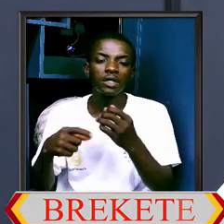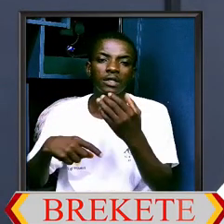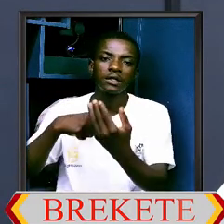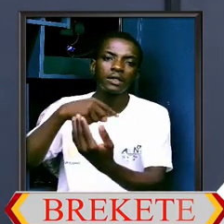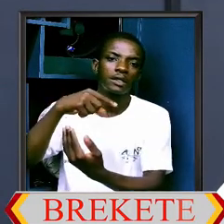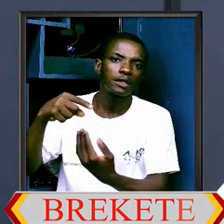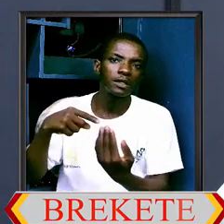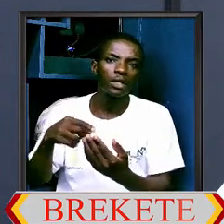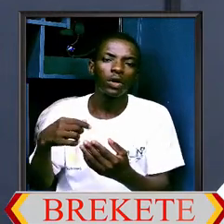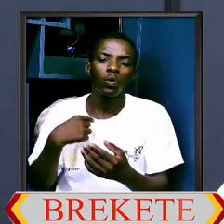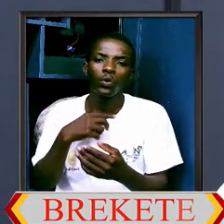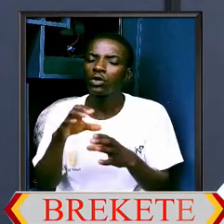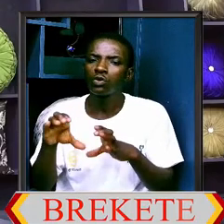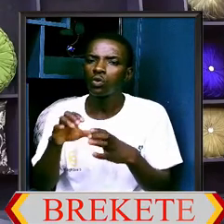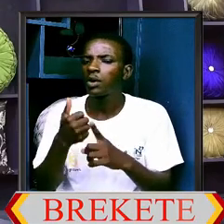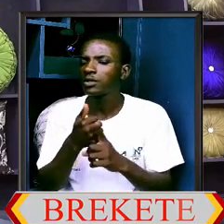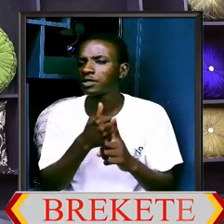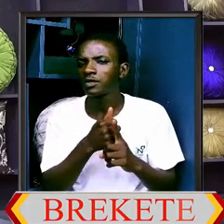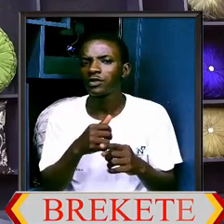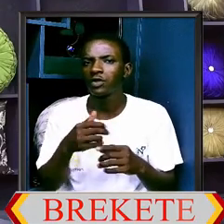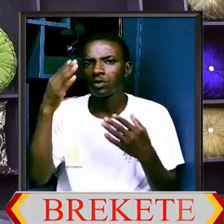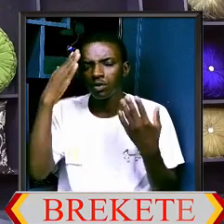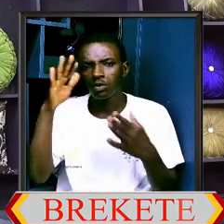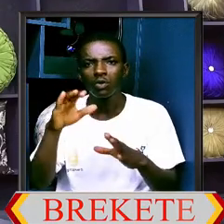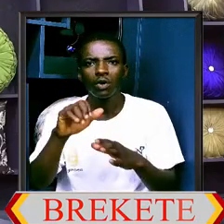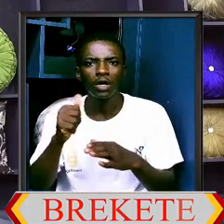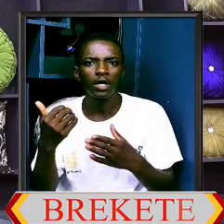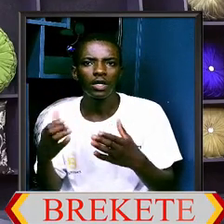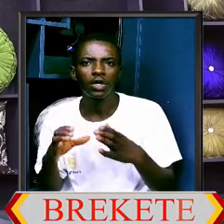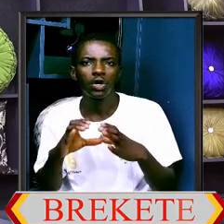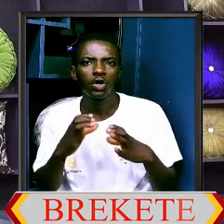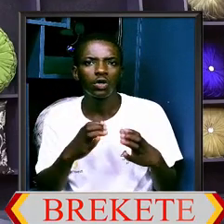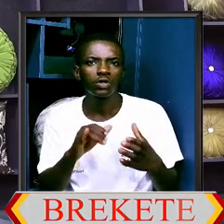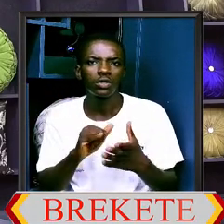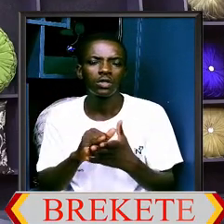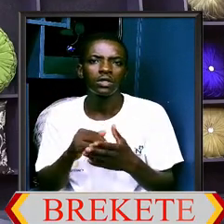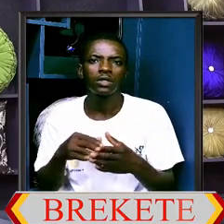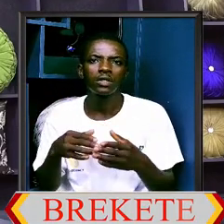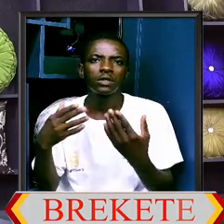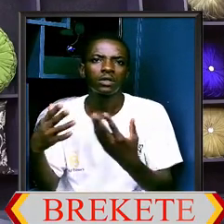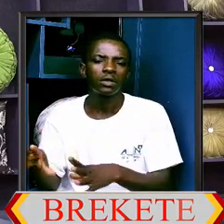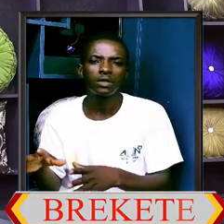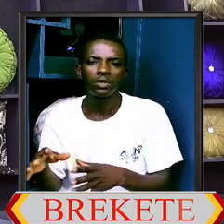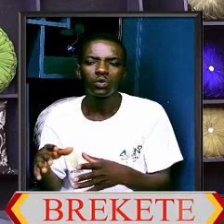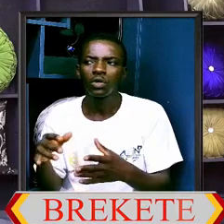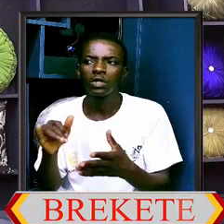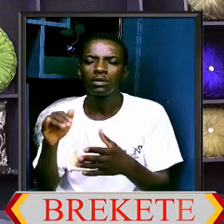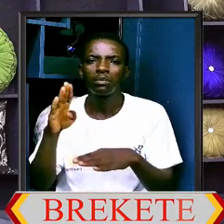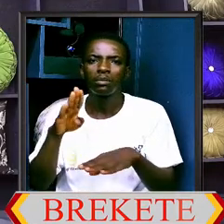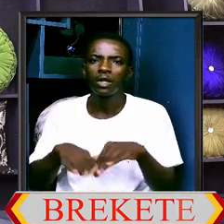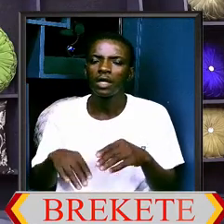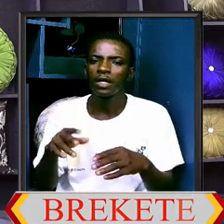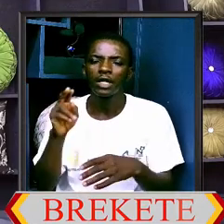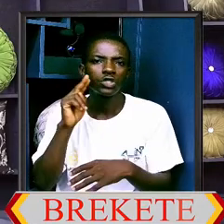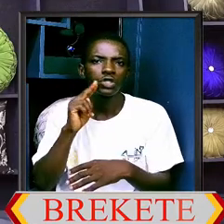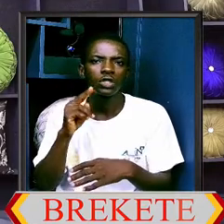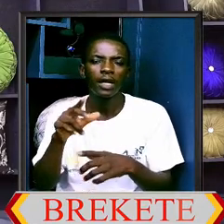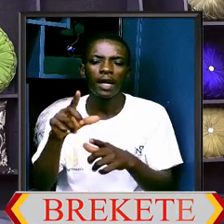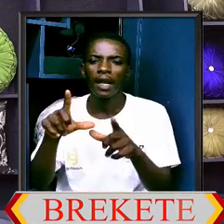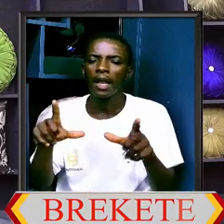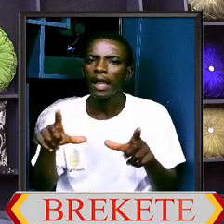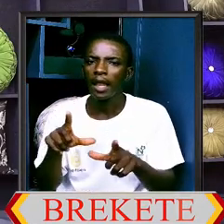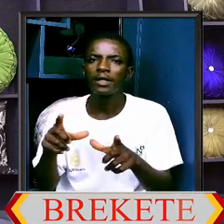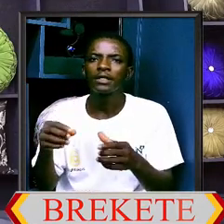recycling. Now we they do ourselves. I don't know any country where they generate plastic waste past Nigeria. Land